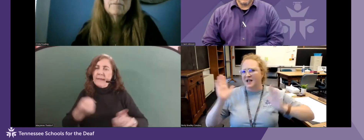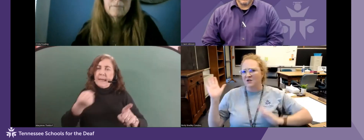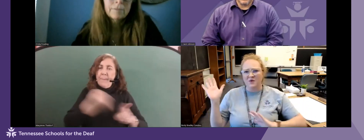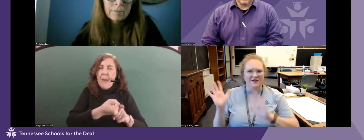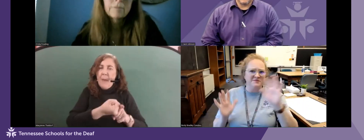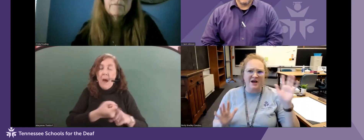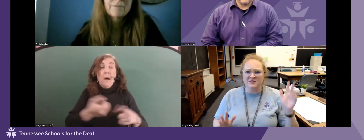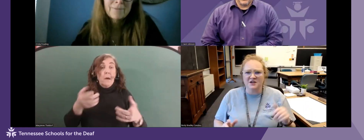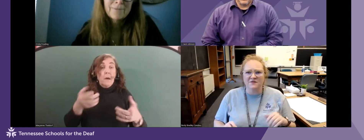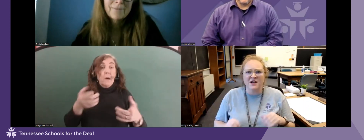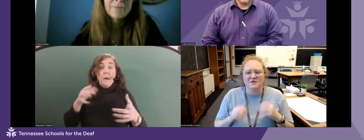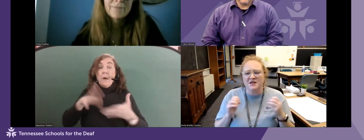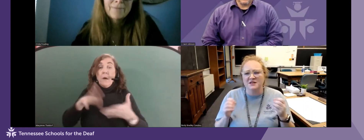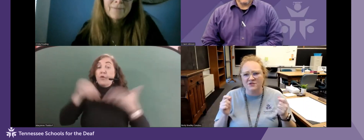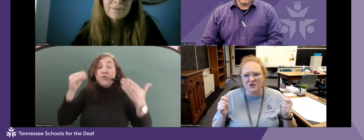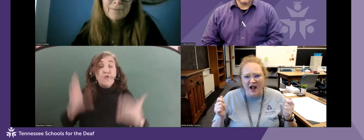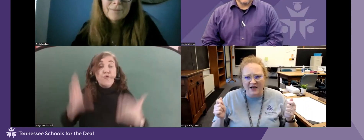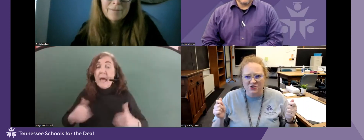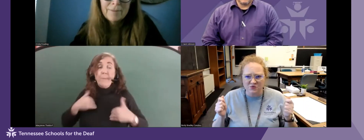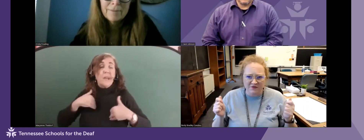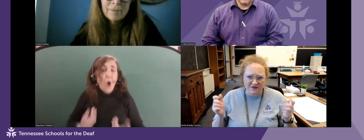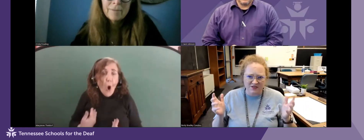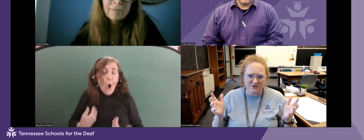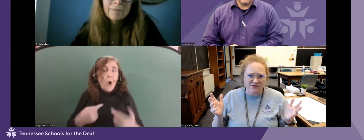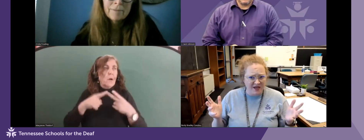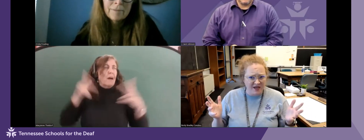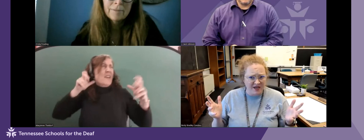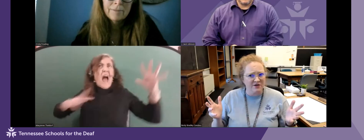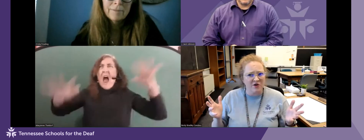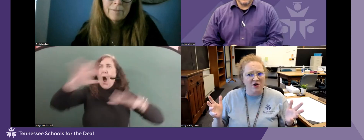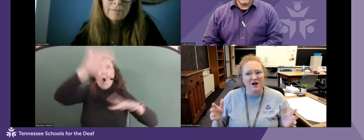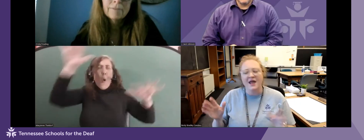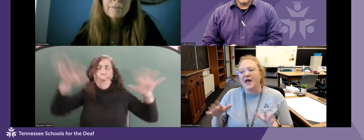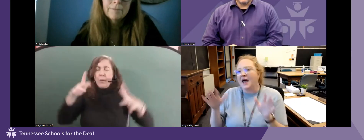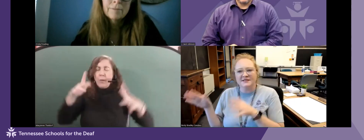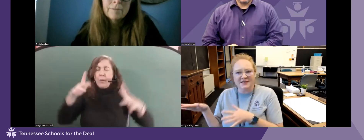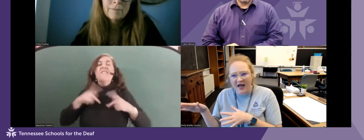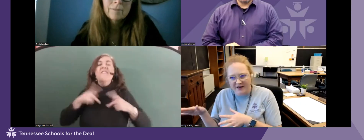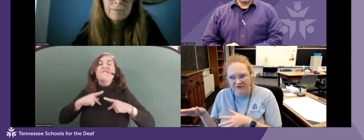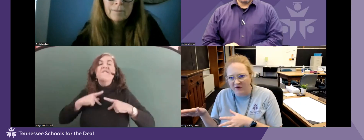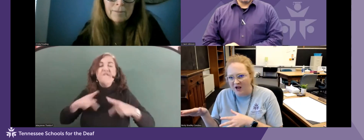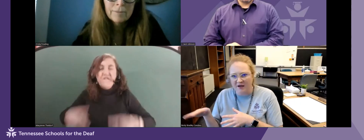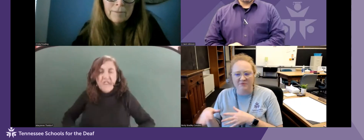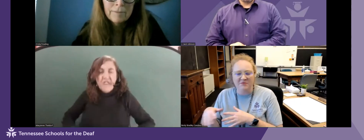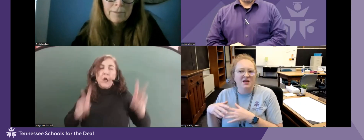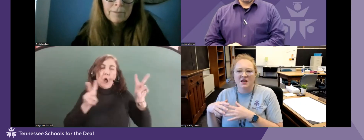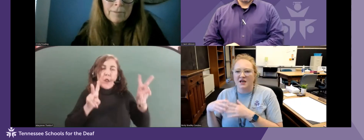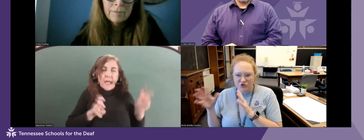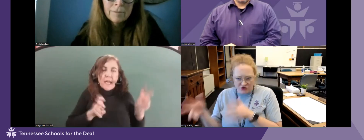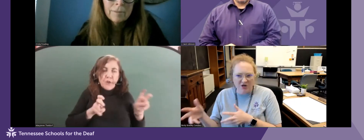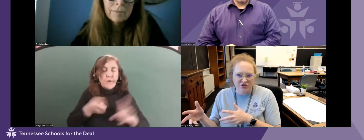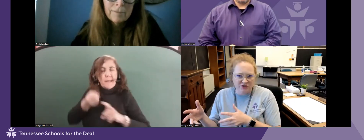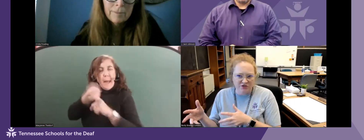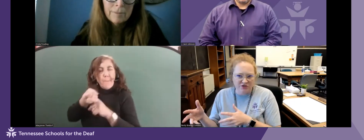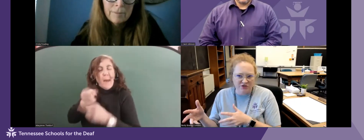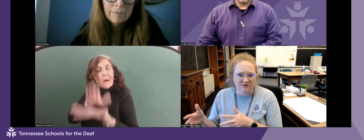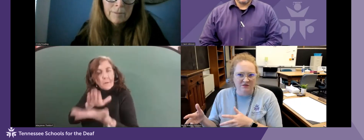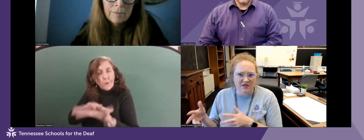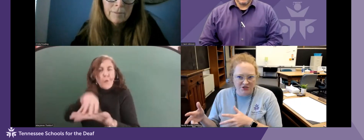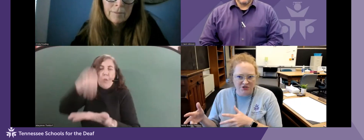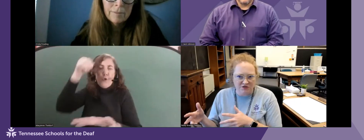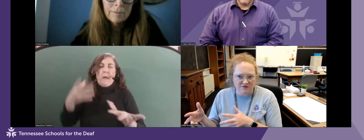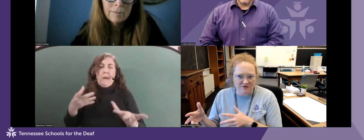these sound waves bouncing around. I mean, those are actual physical things that are going on, aside from